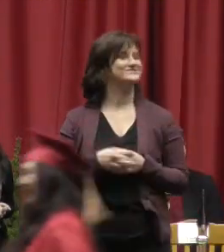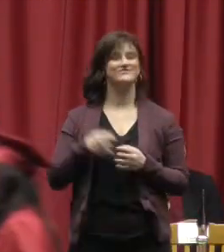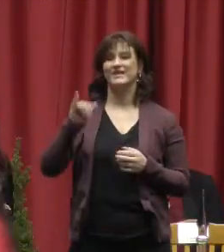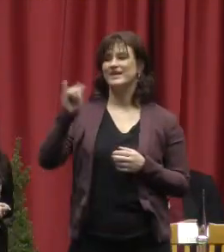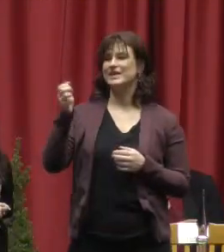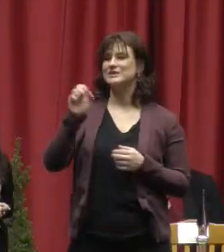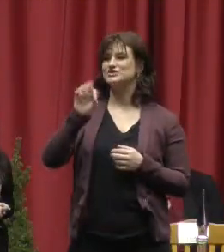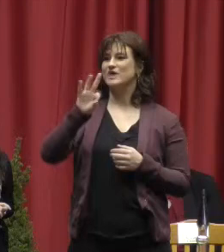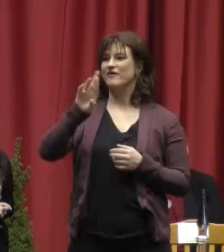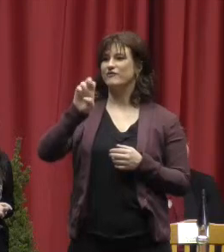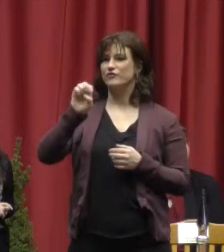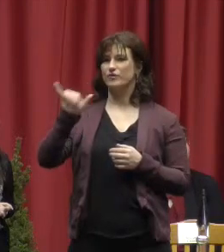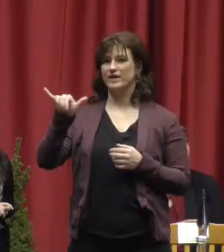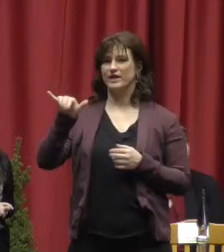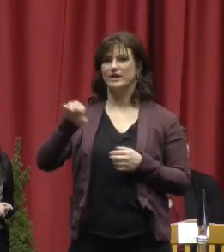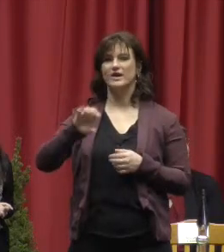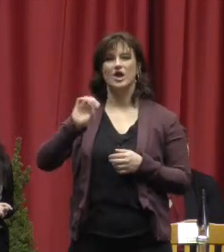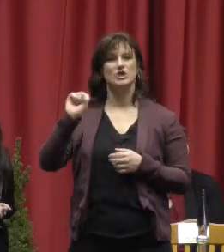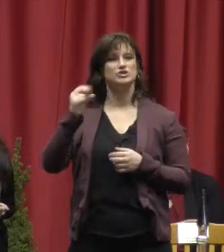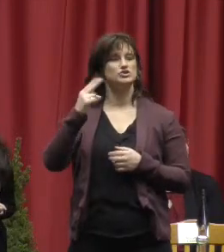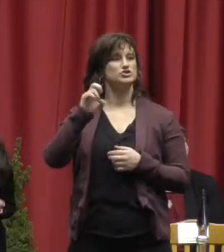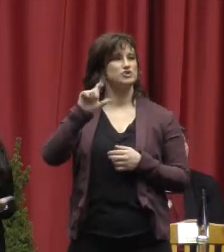Jeffrey Shalendawa,